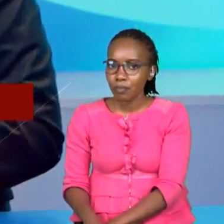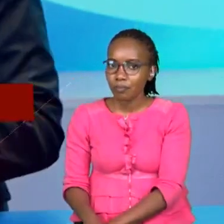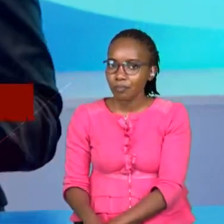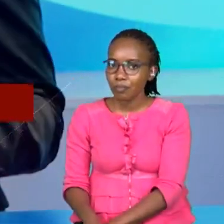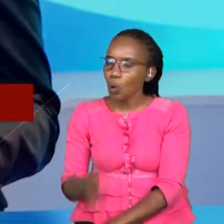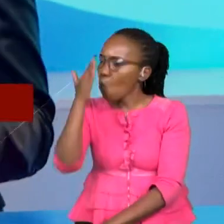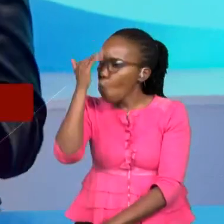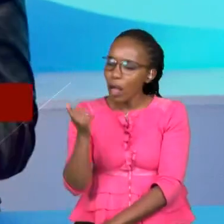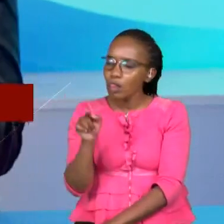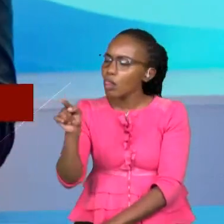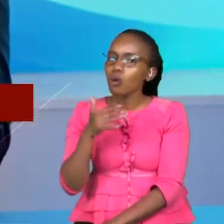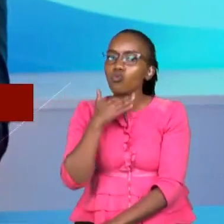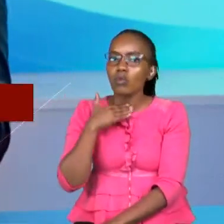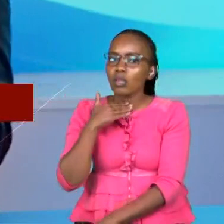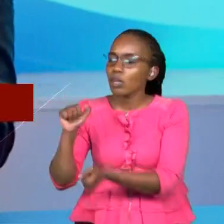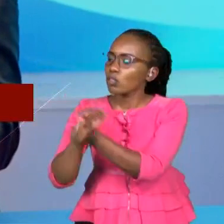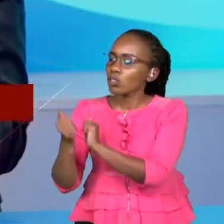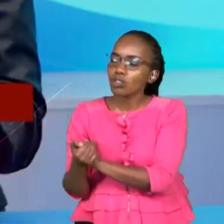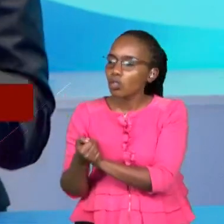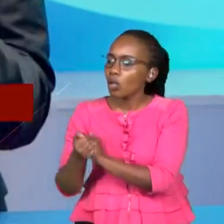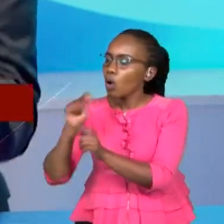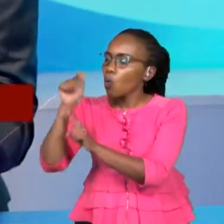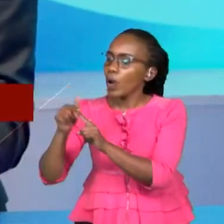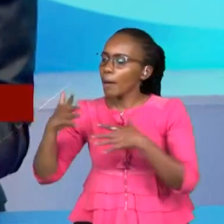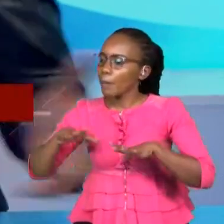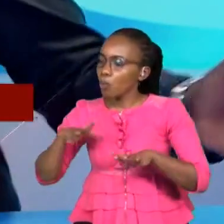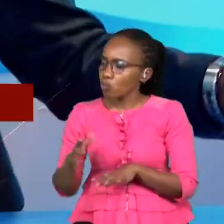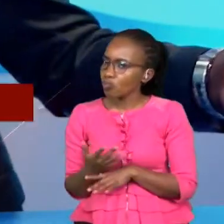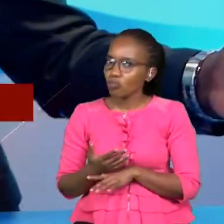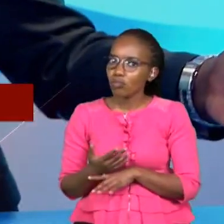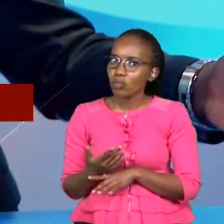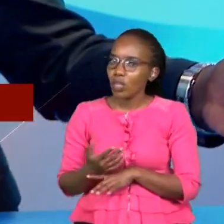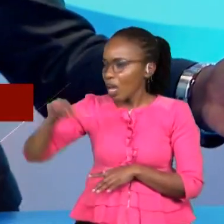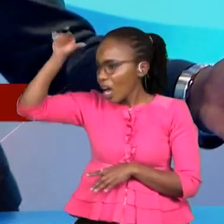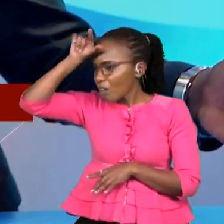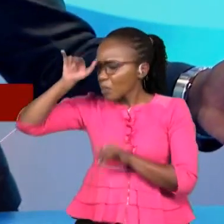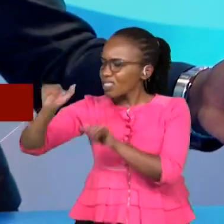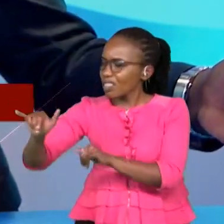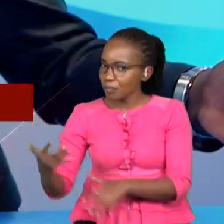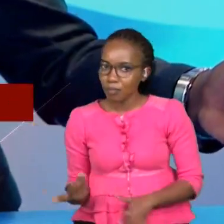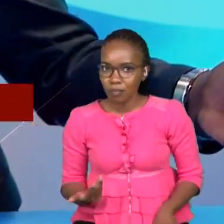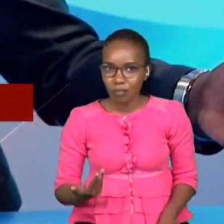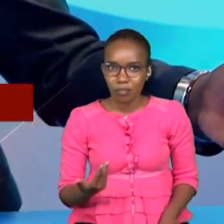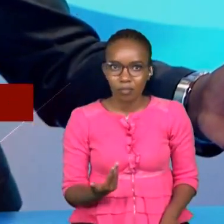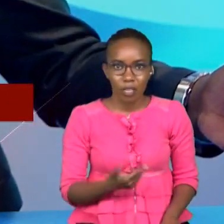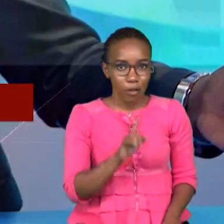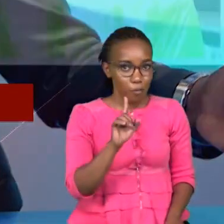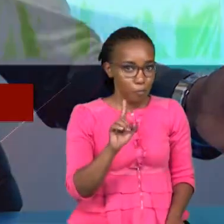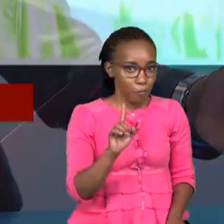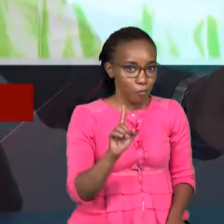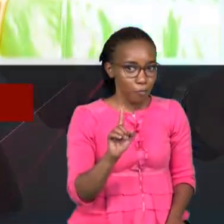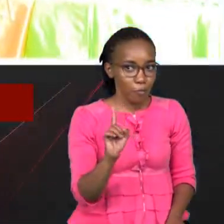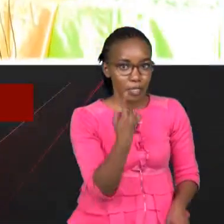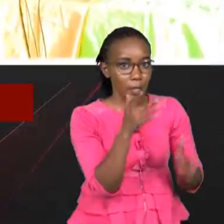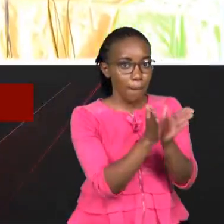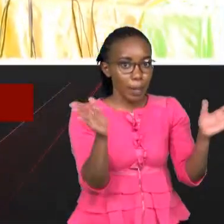Why would you want to bring changes while the people you are with, they're already in government? What I'd say is that, first and foremost,